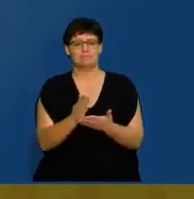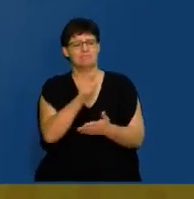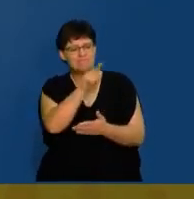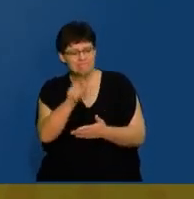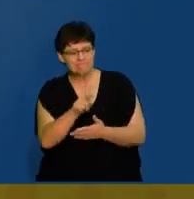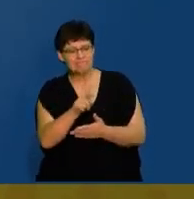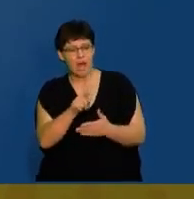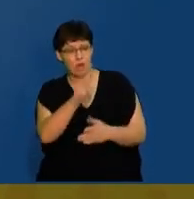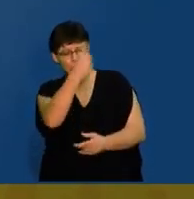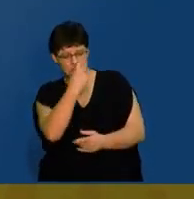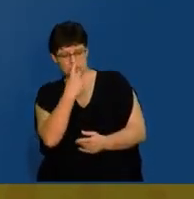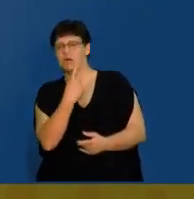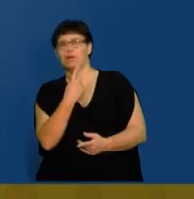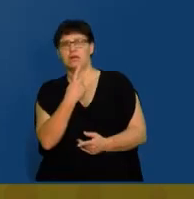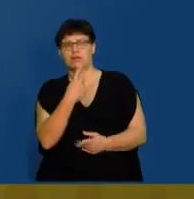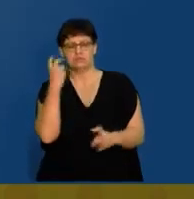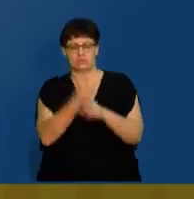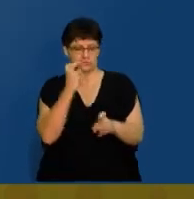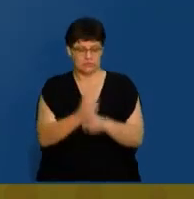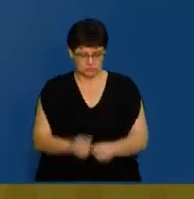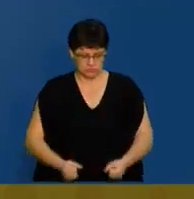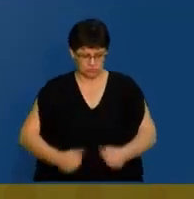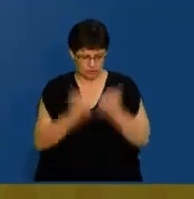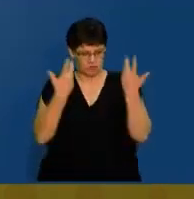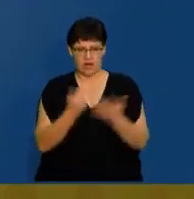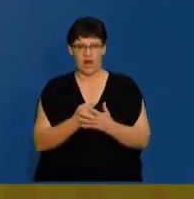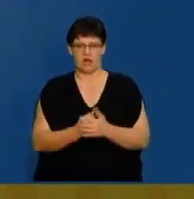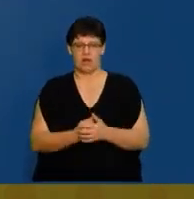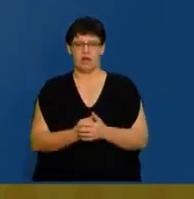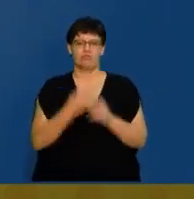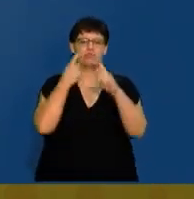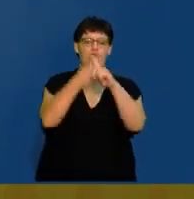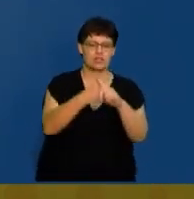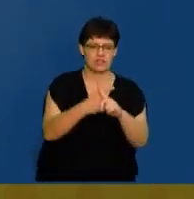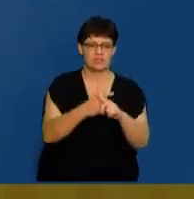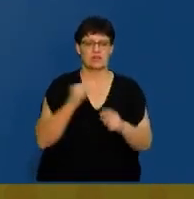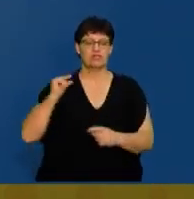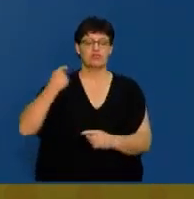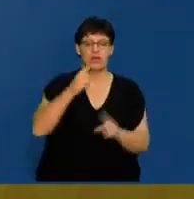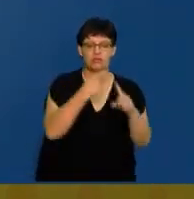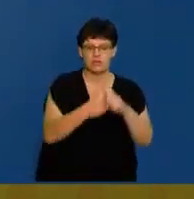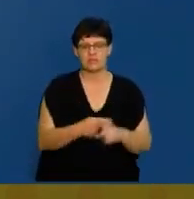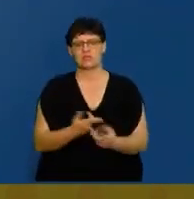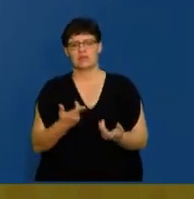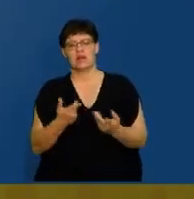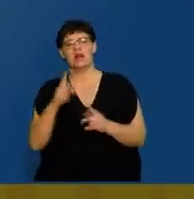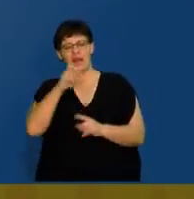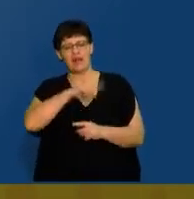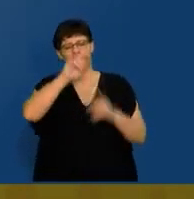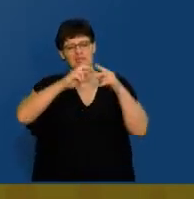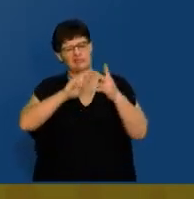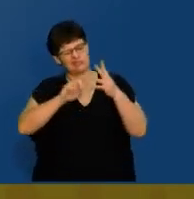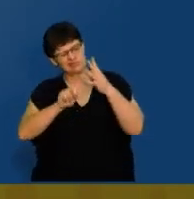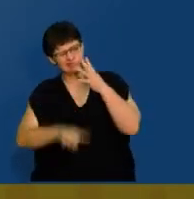challenge learners. Sections such as crosses, so your genetic crosses, your monohybrid crosses and your dihybrid